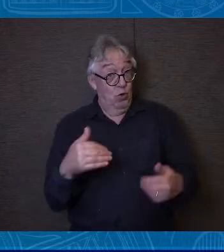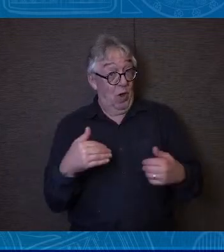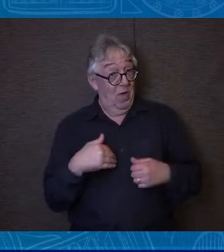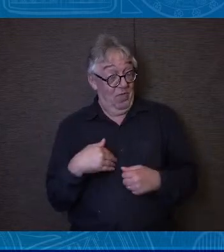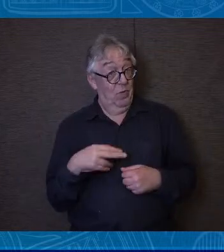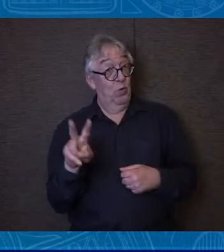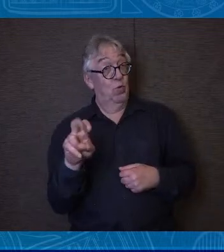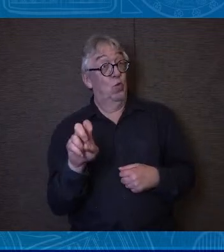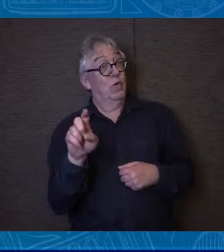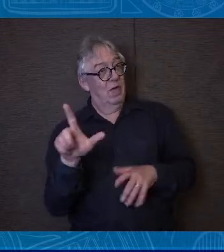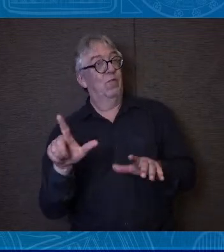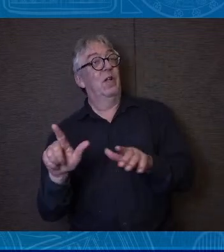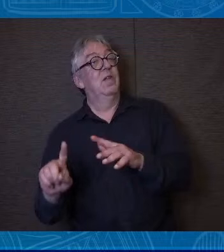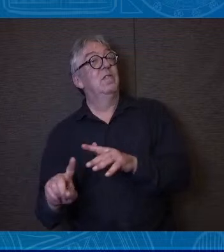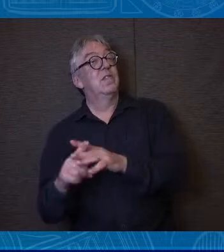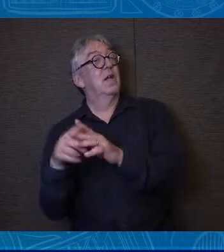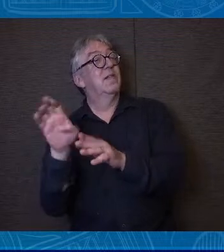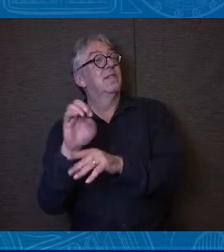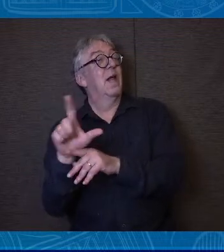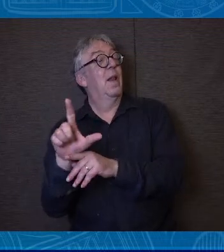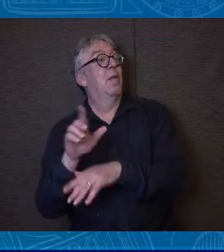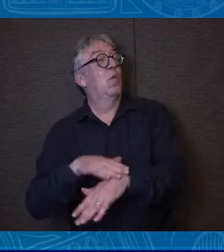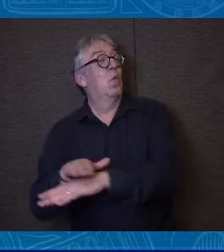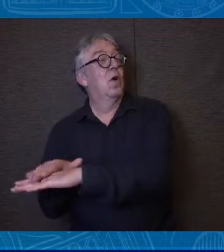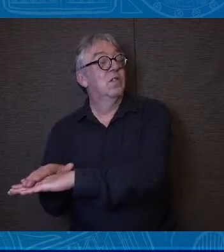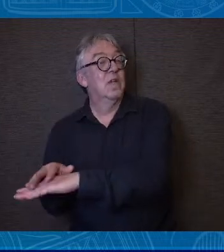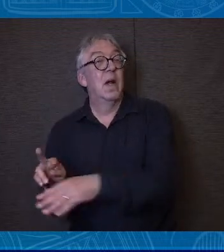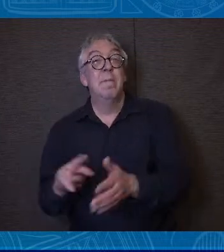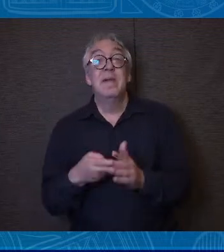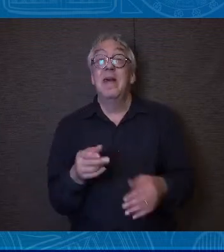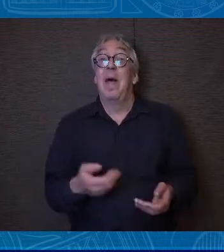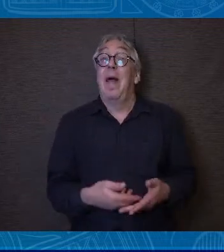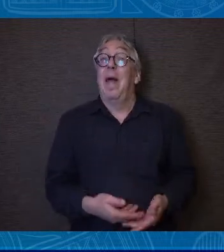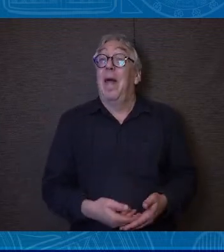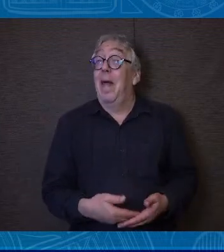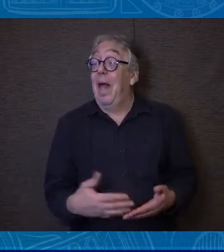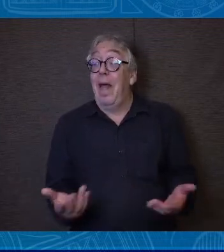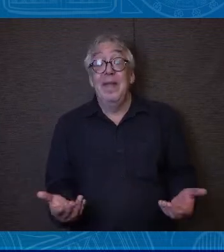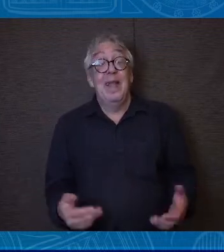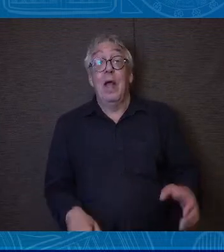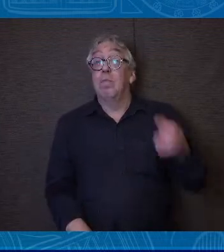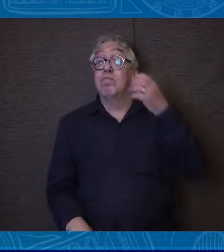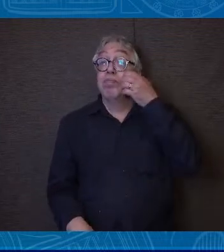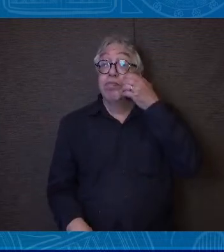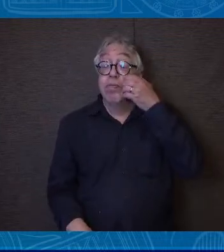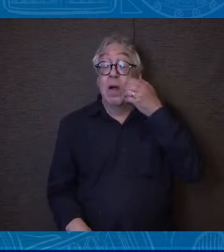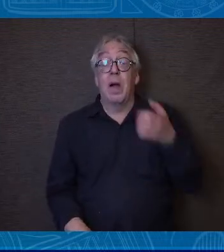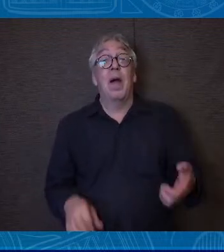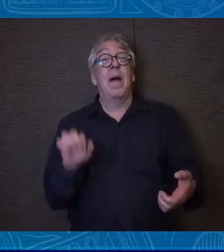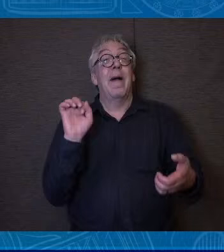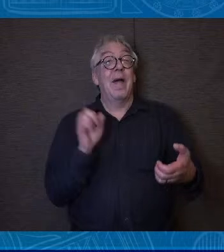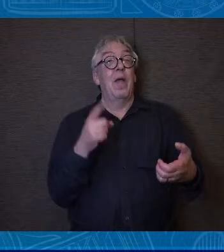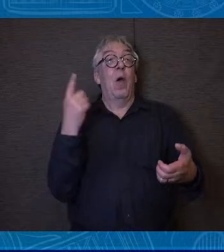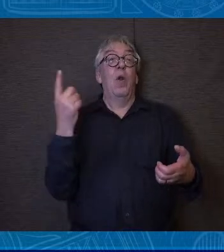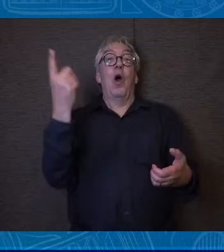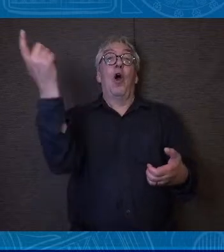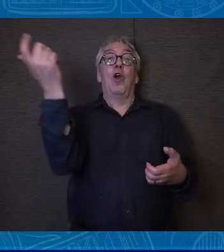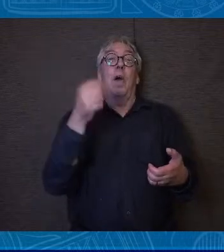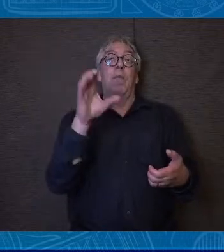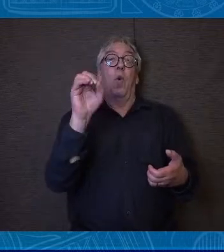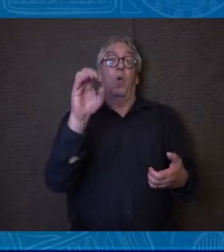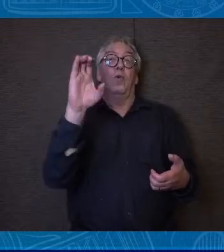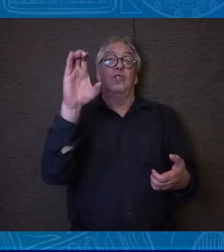means that any emergency alert message and warning can only emanate from the OCD